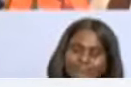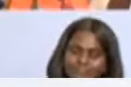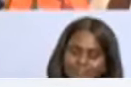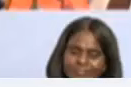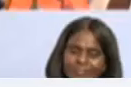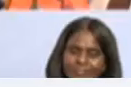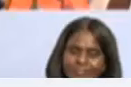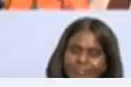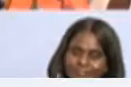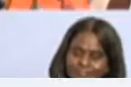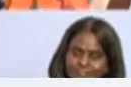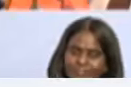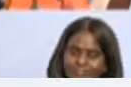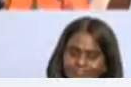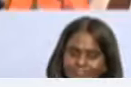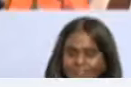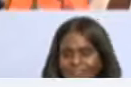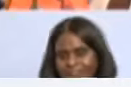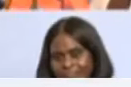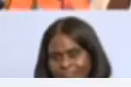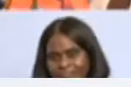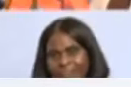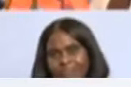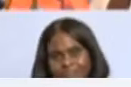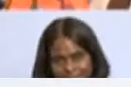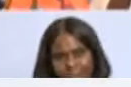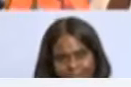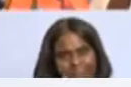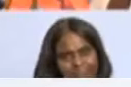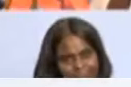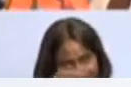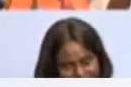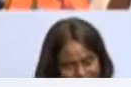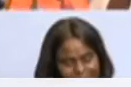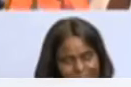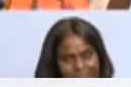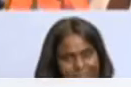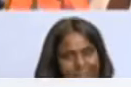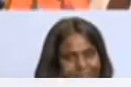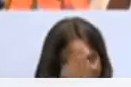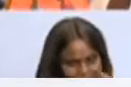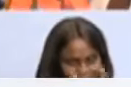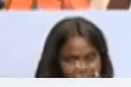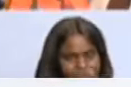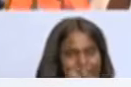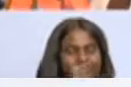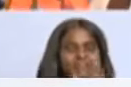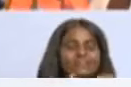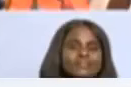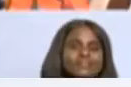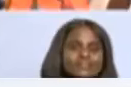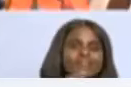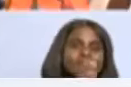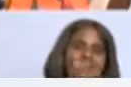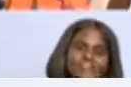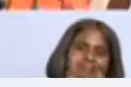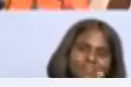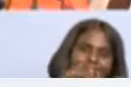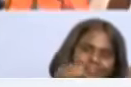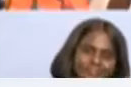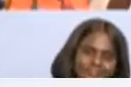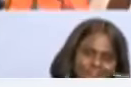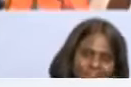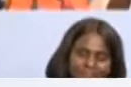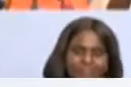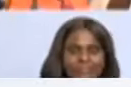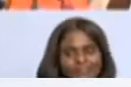that others after us can build on. Building blocks can